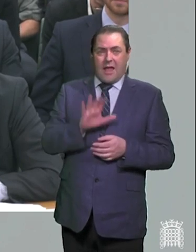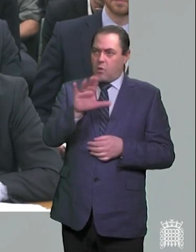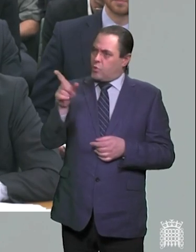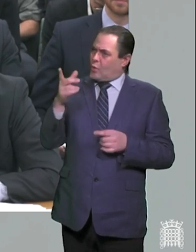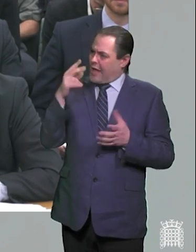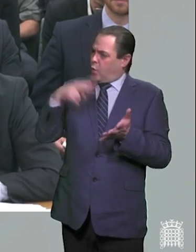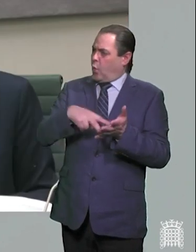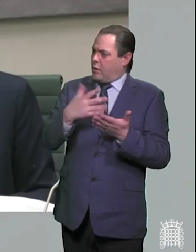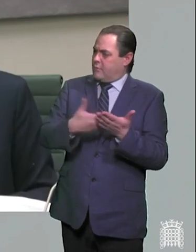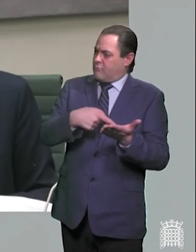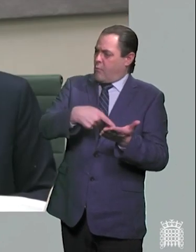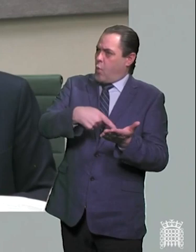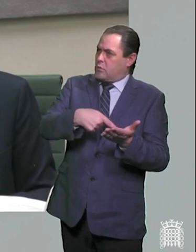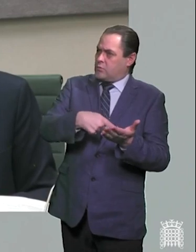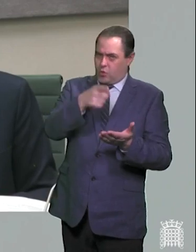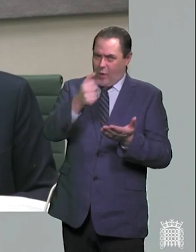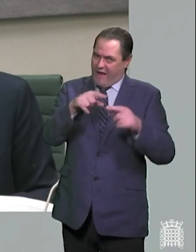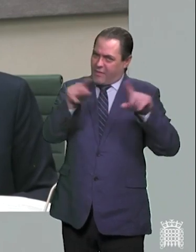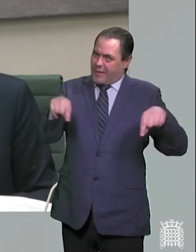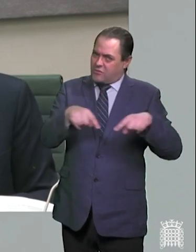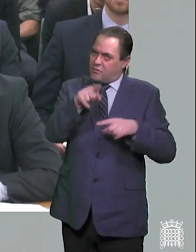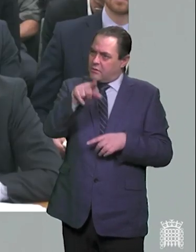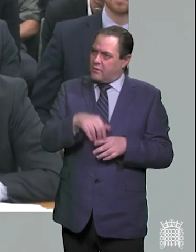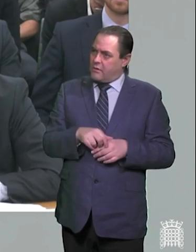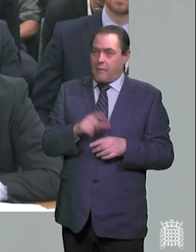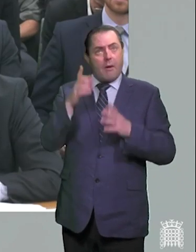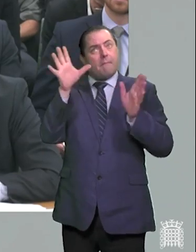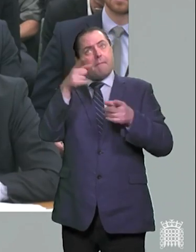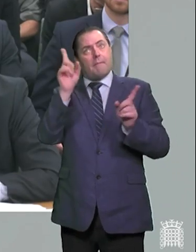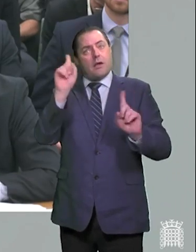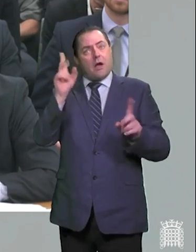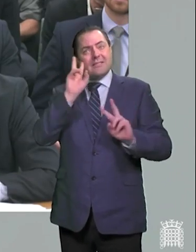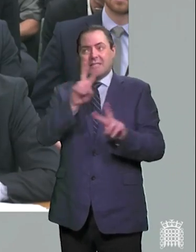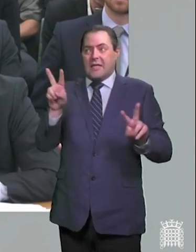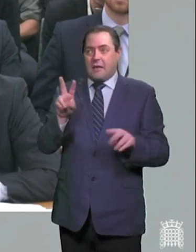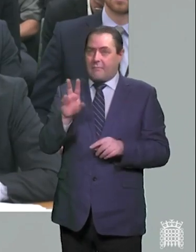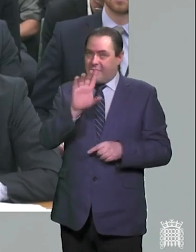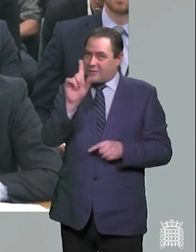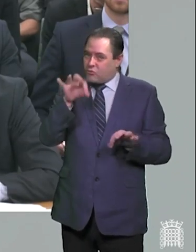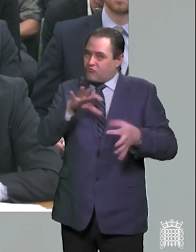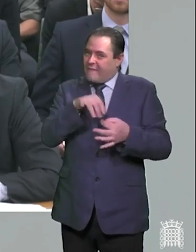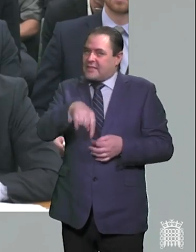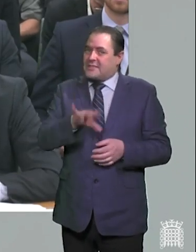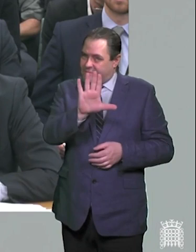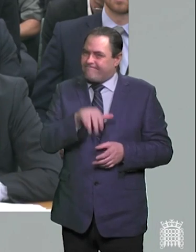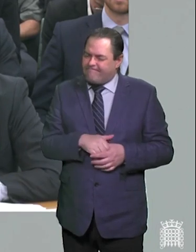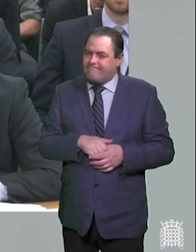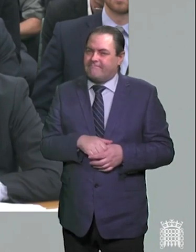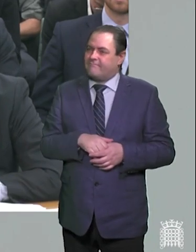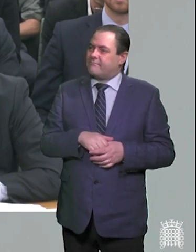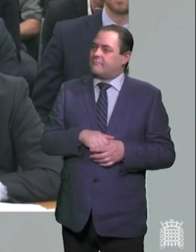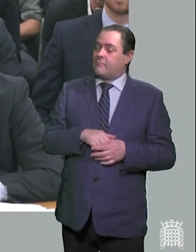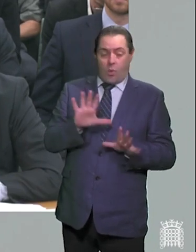got the unpixelated photographs. Is You've not got the sure, unpixelated sure, but the photographs. public can't see that. Yeah. The public can't see that. Yes, but that's Bernard, not. I